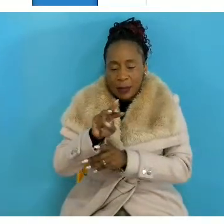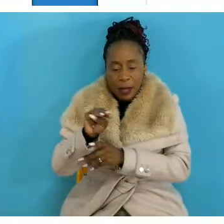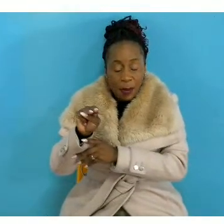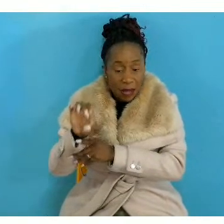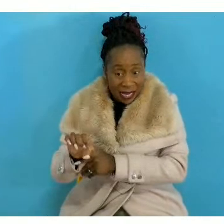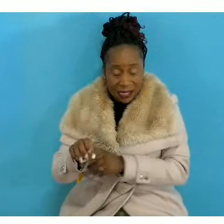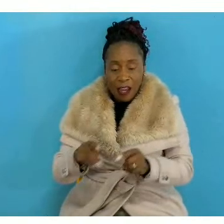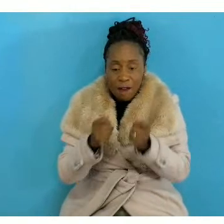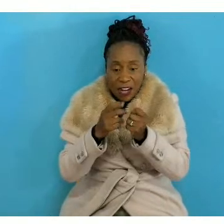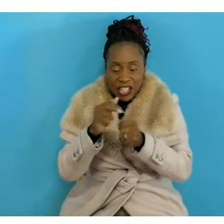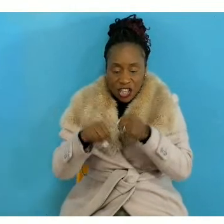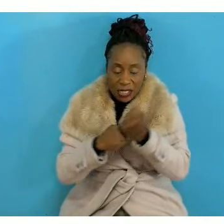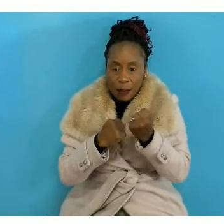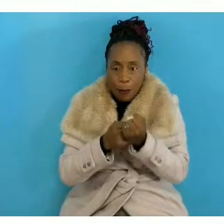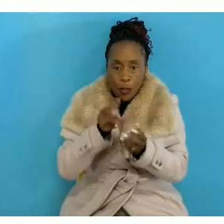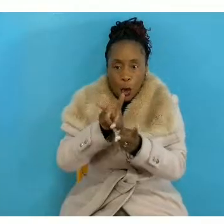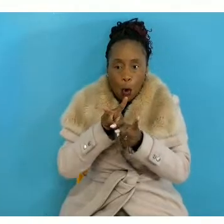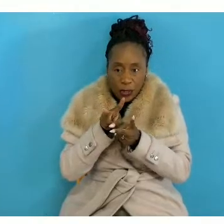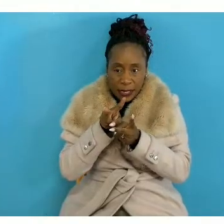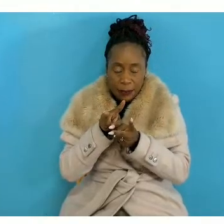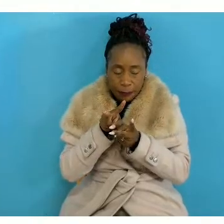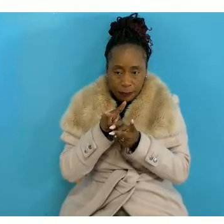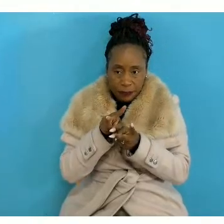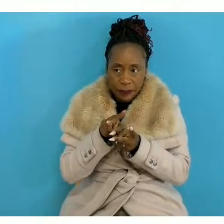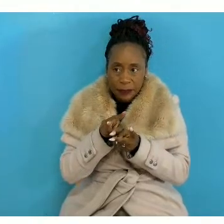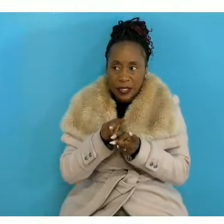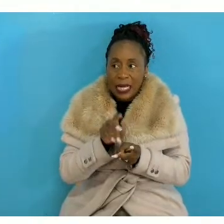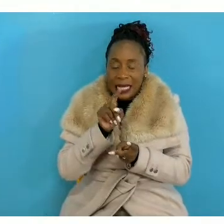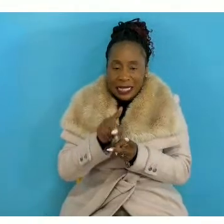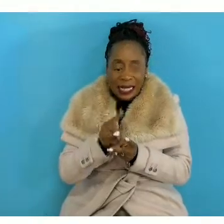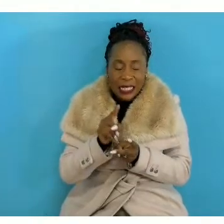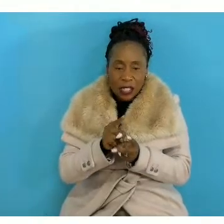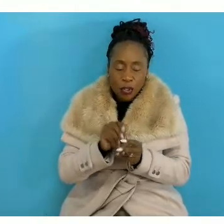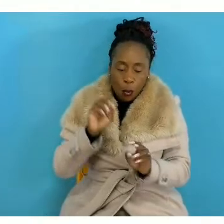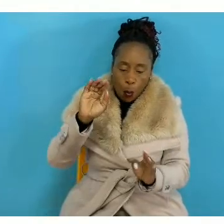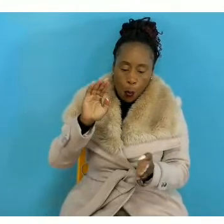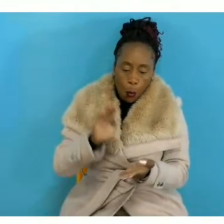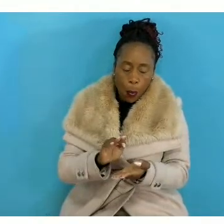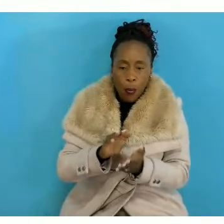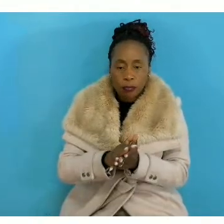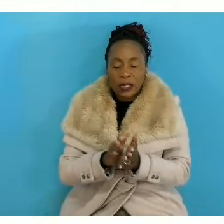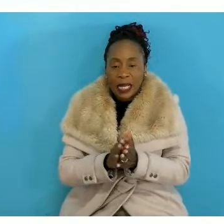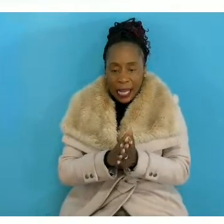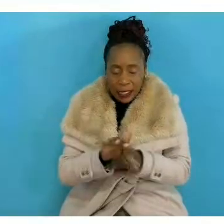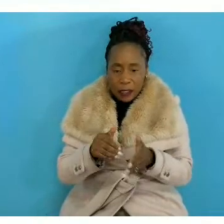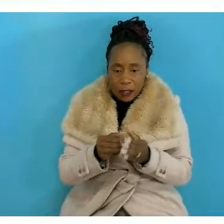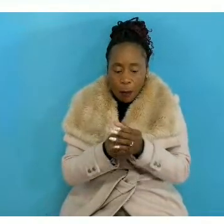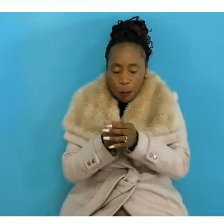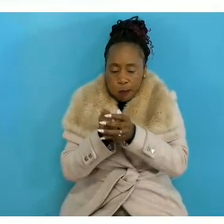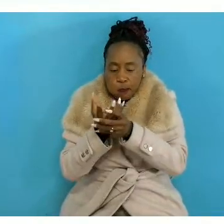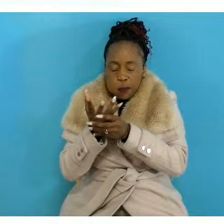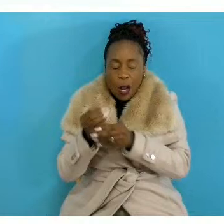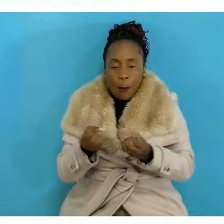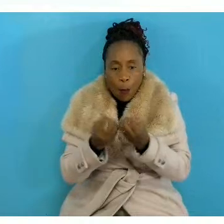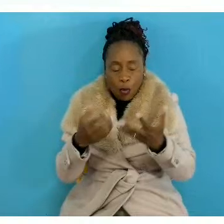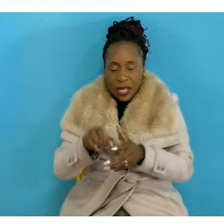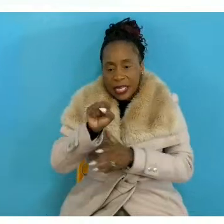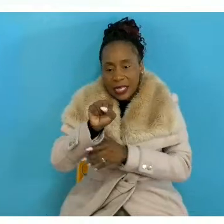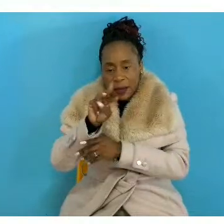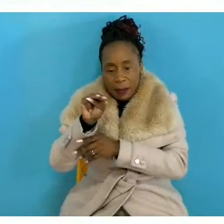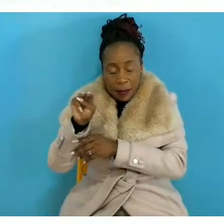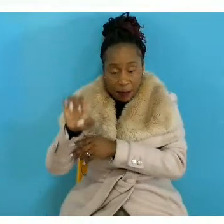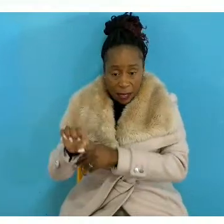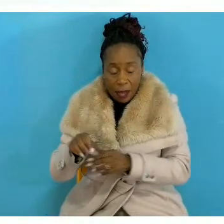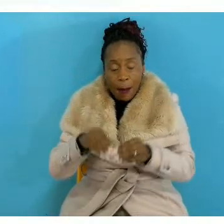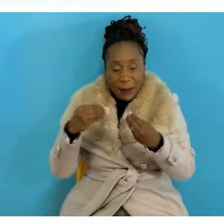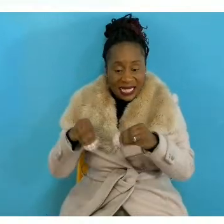loans, and this is to alleviate and grow most of SMME businesses within the Gauteng